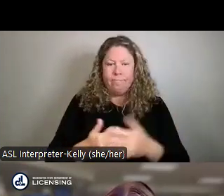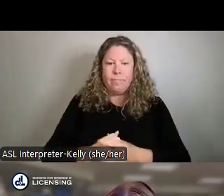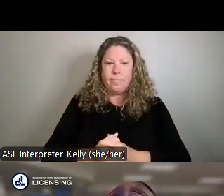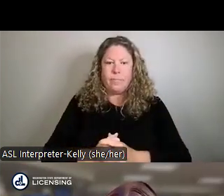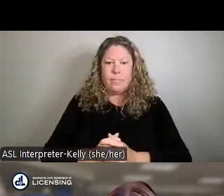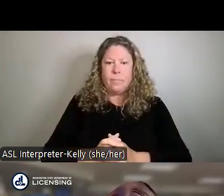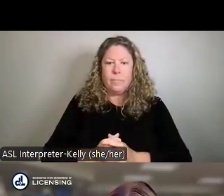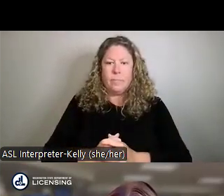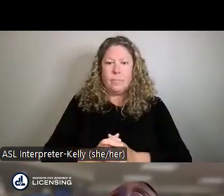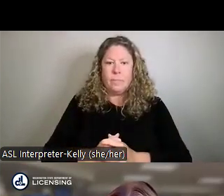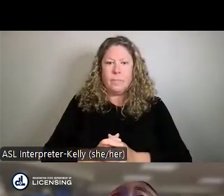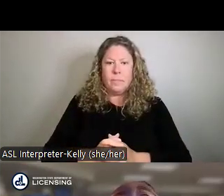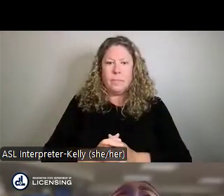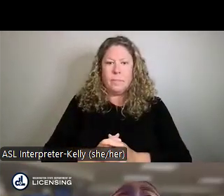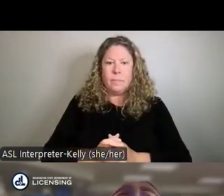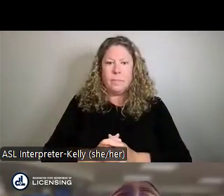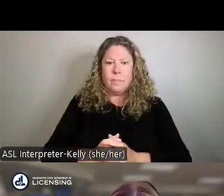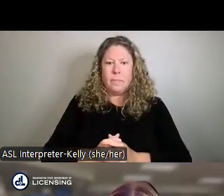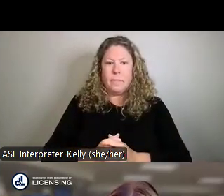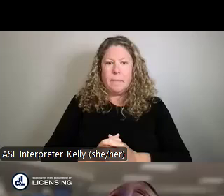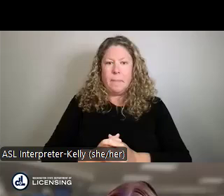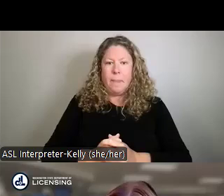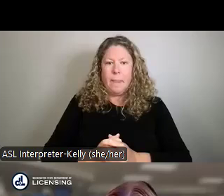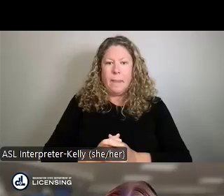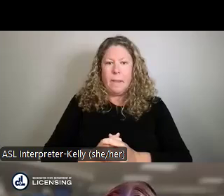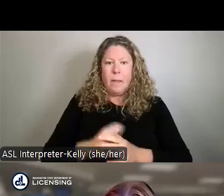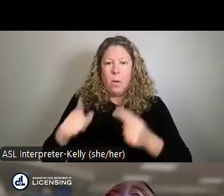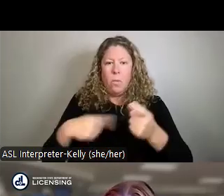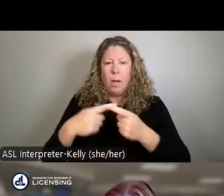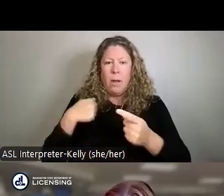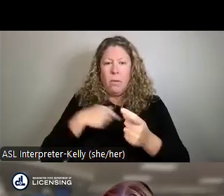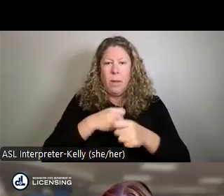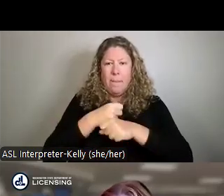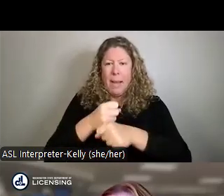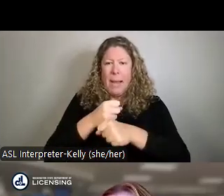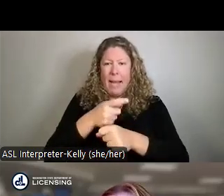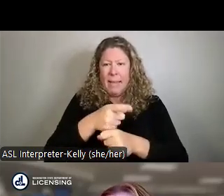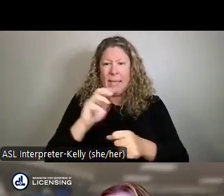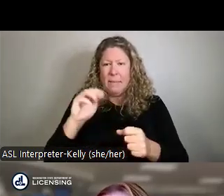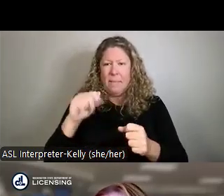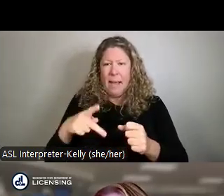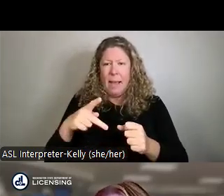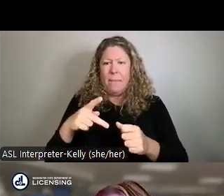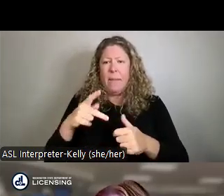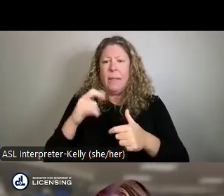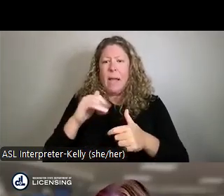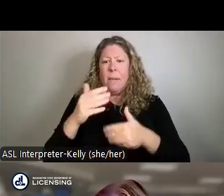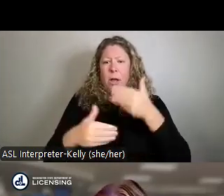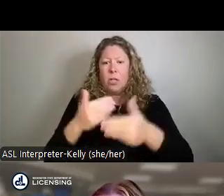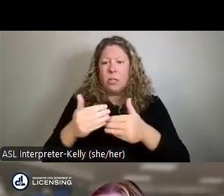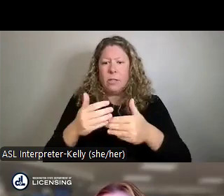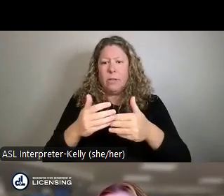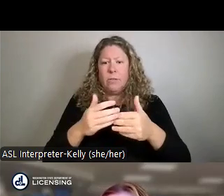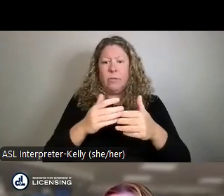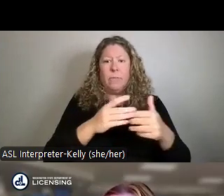You can see that at the time of this map's creation, the process from completing the guard